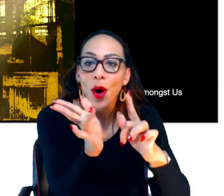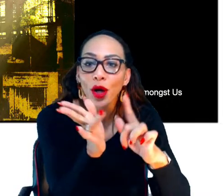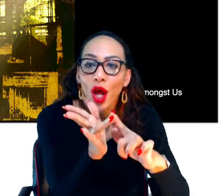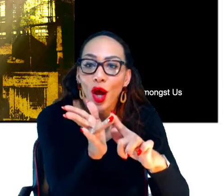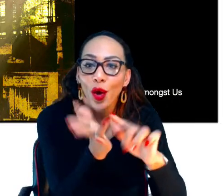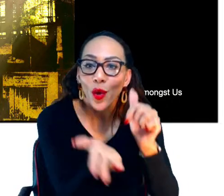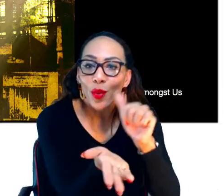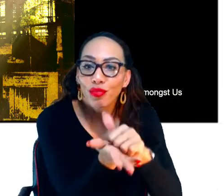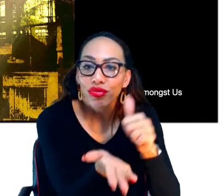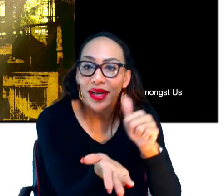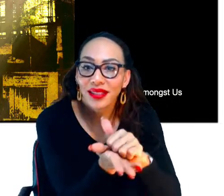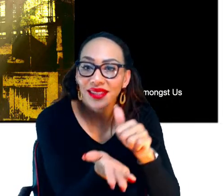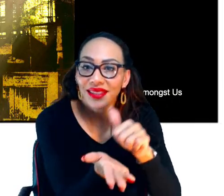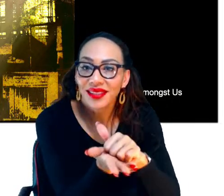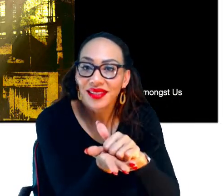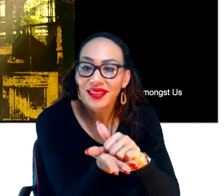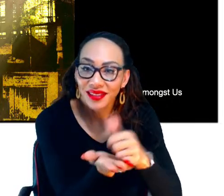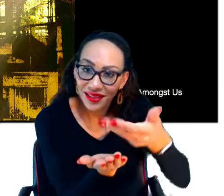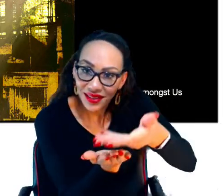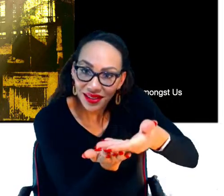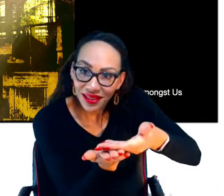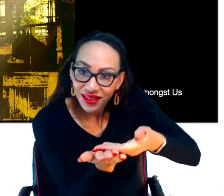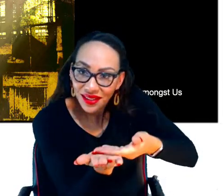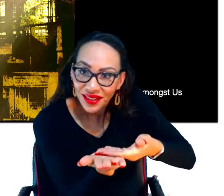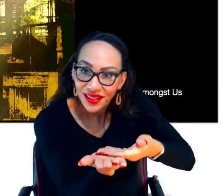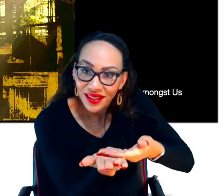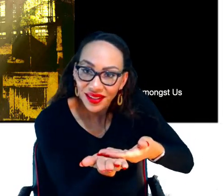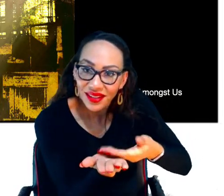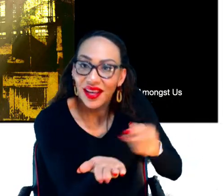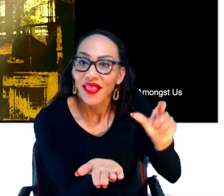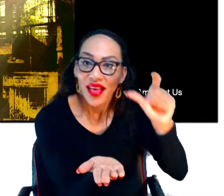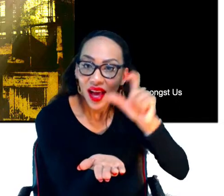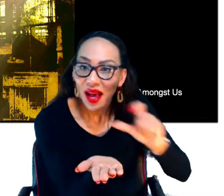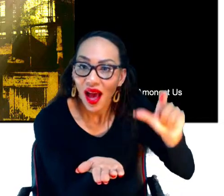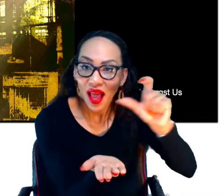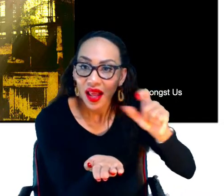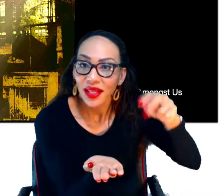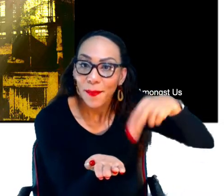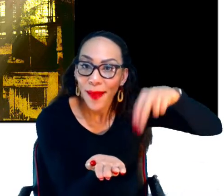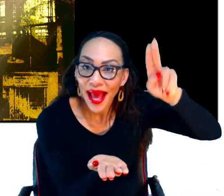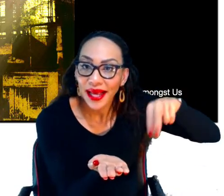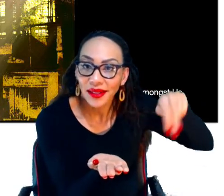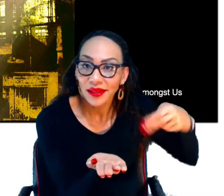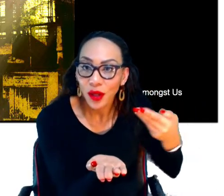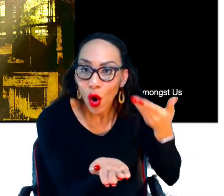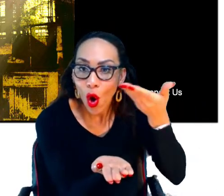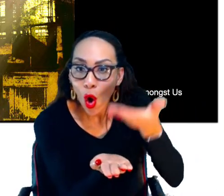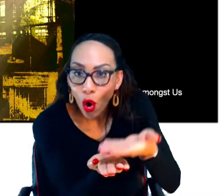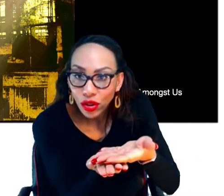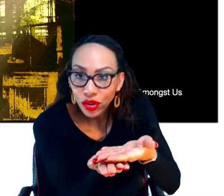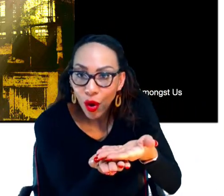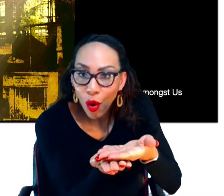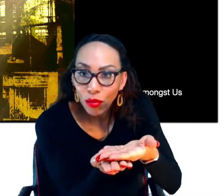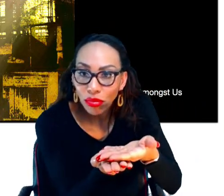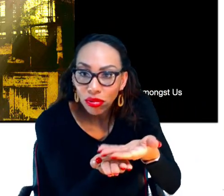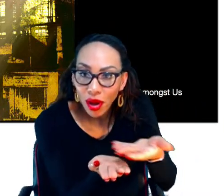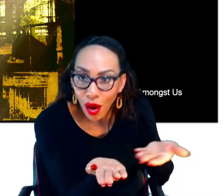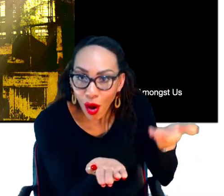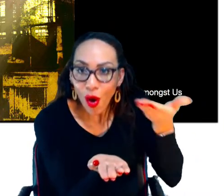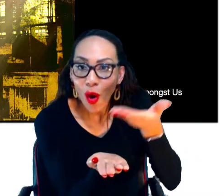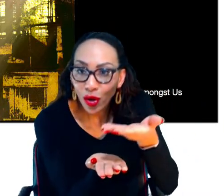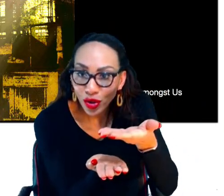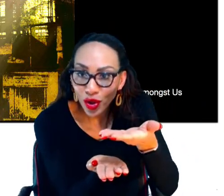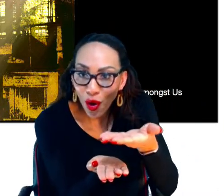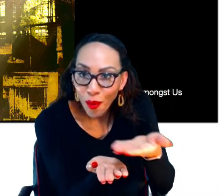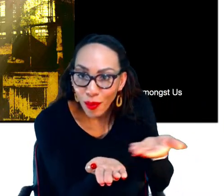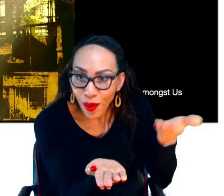I've layered them with bits of paint on the top. So this one's called Angels Amongst